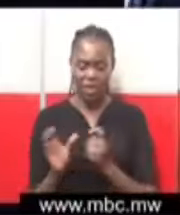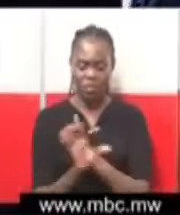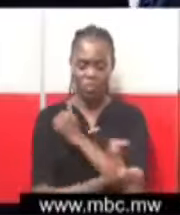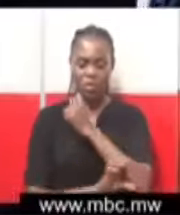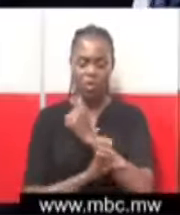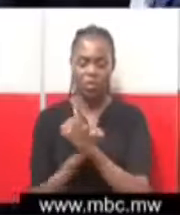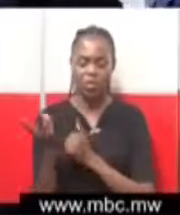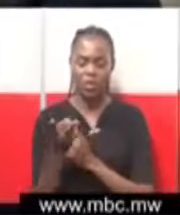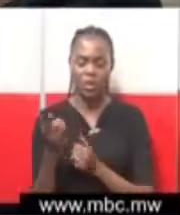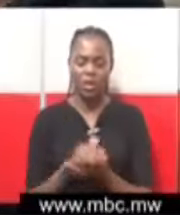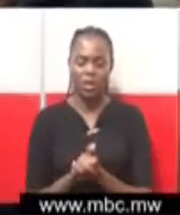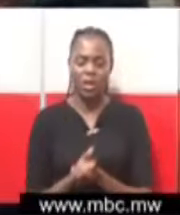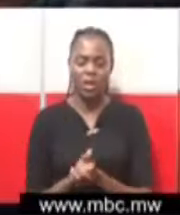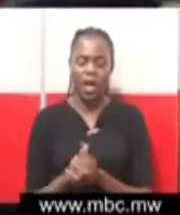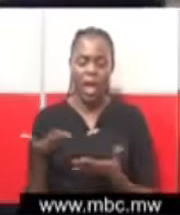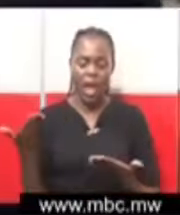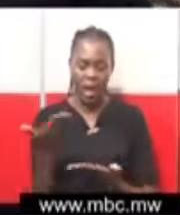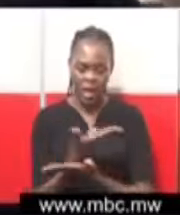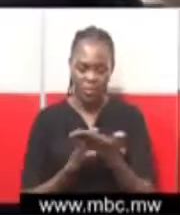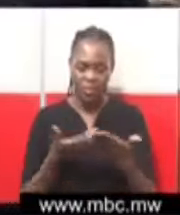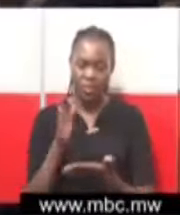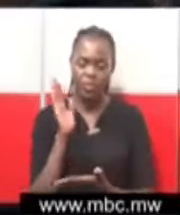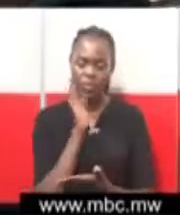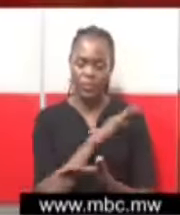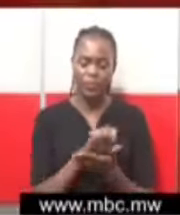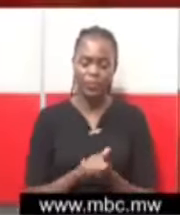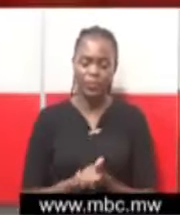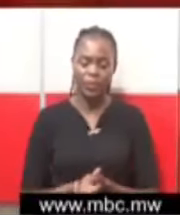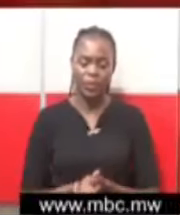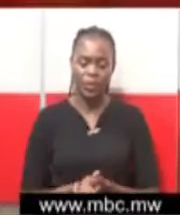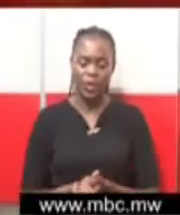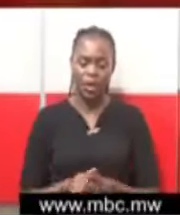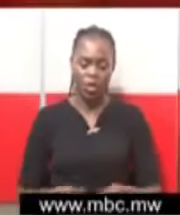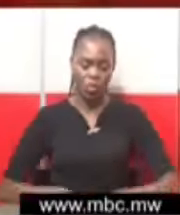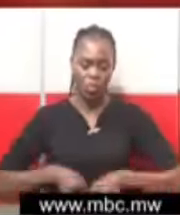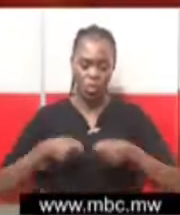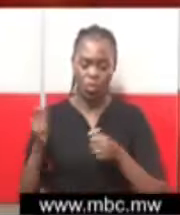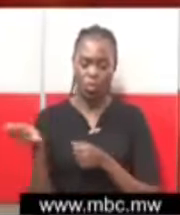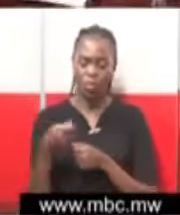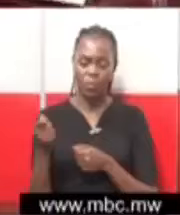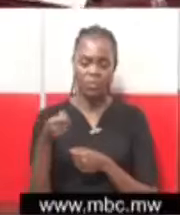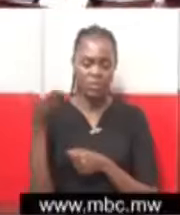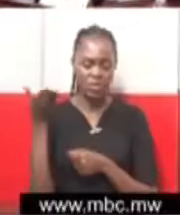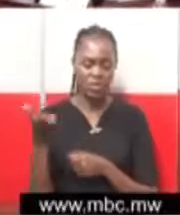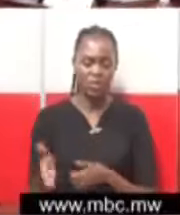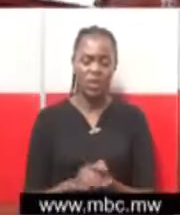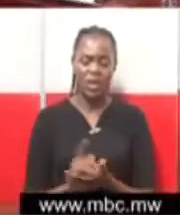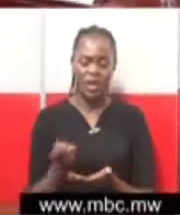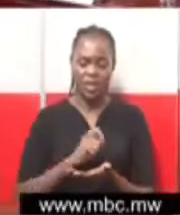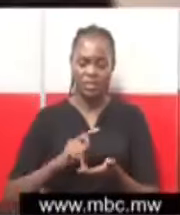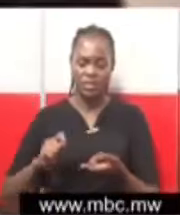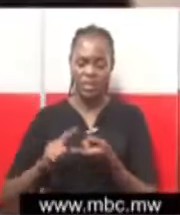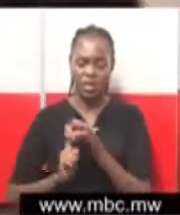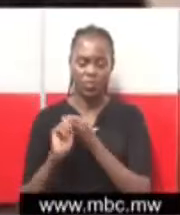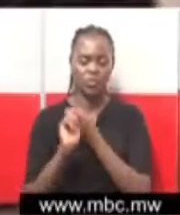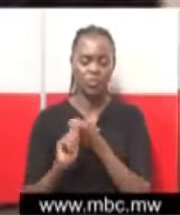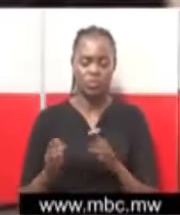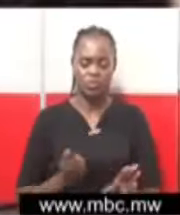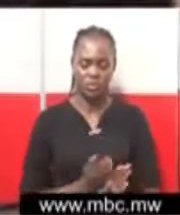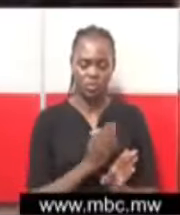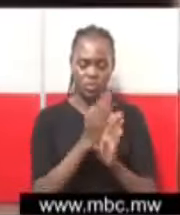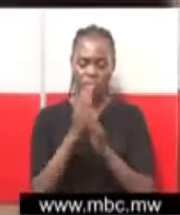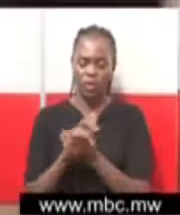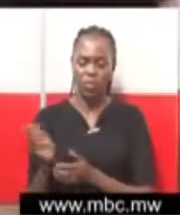countries. After a crucial discussion, the two heads of state, there was signing ceremony of legal documents. President